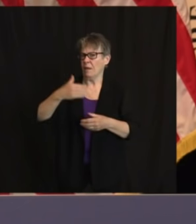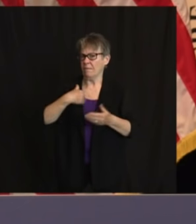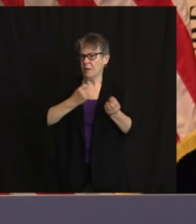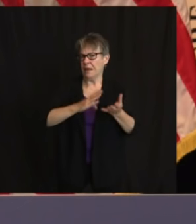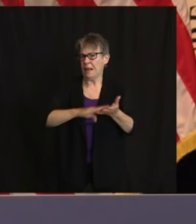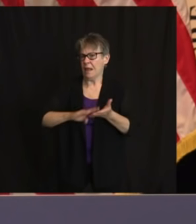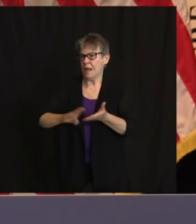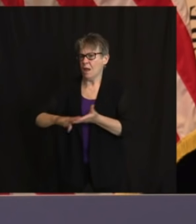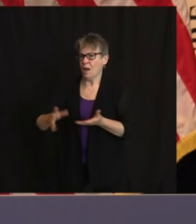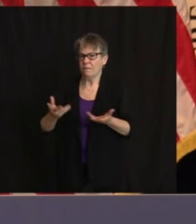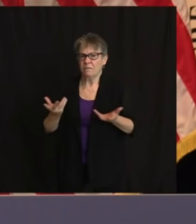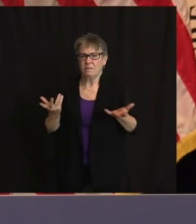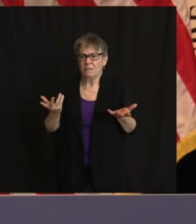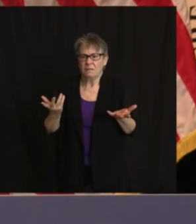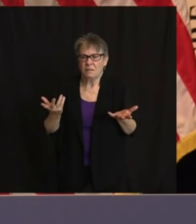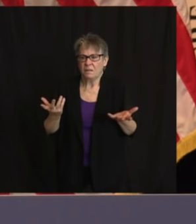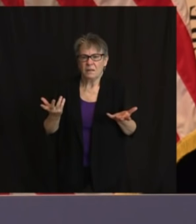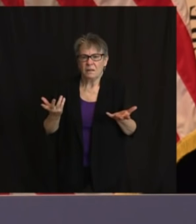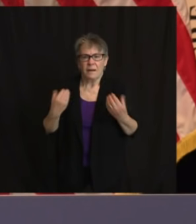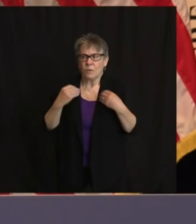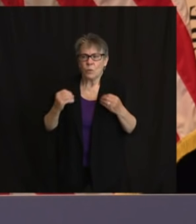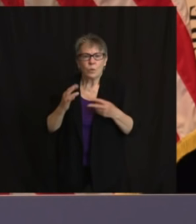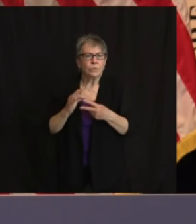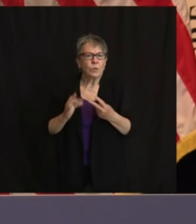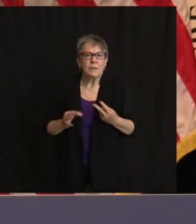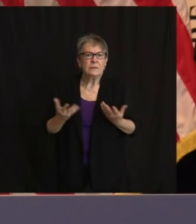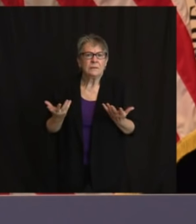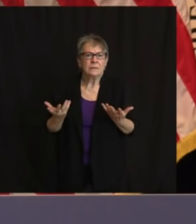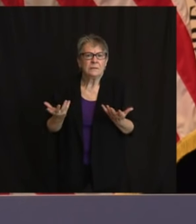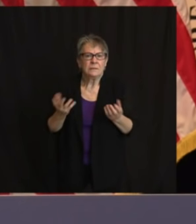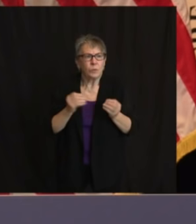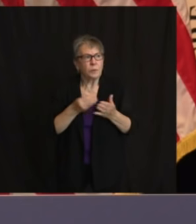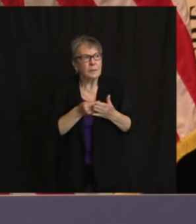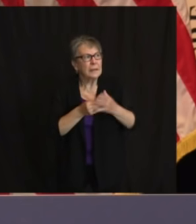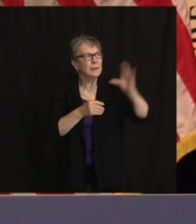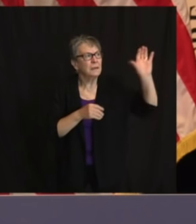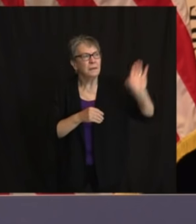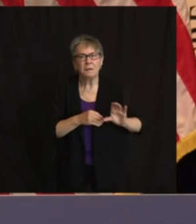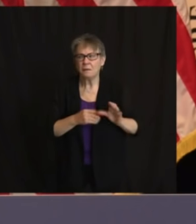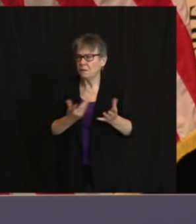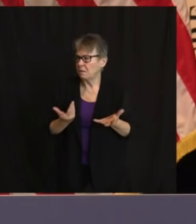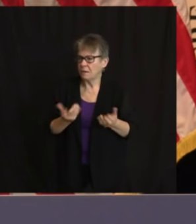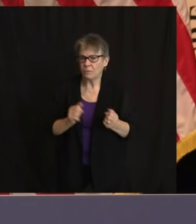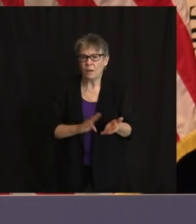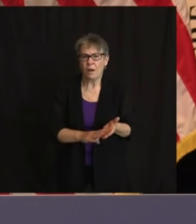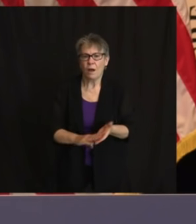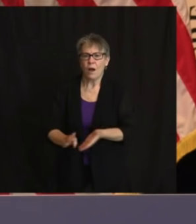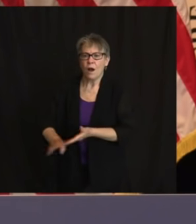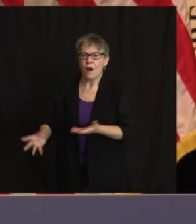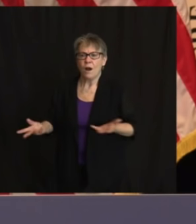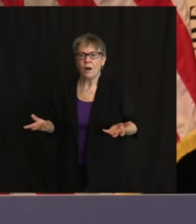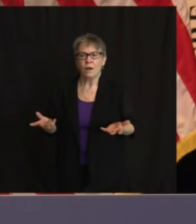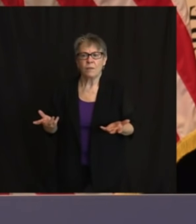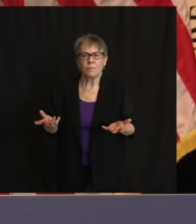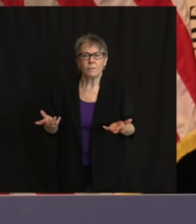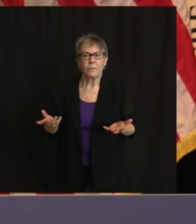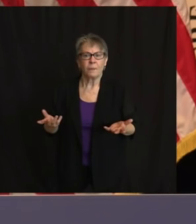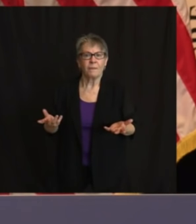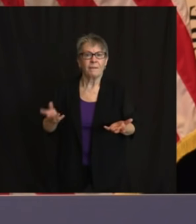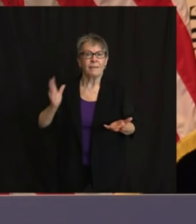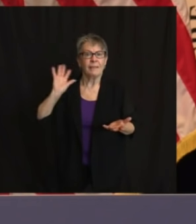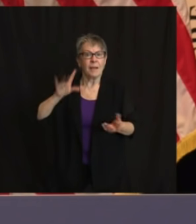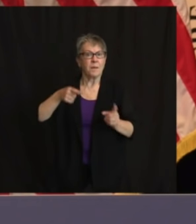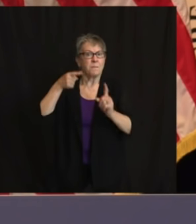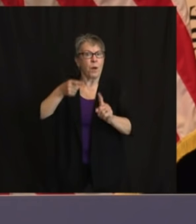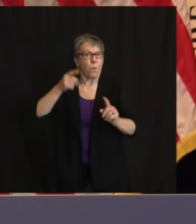choice. And again, I pray that both we get very good interpretation of the CARES Act, which we may get later on today. That's